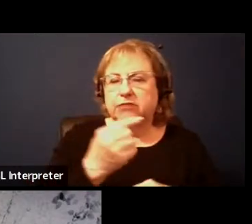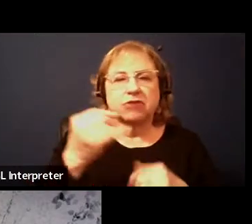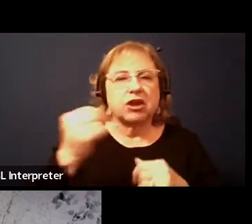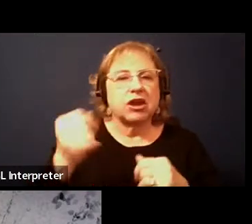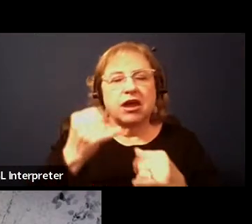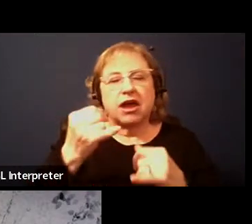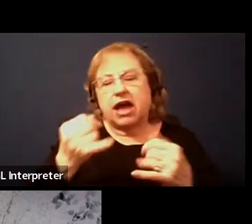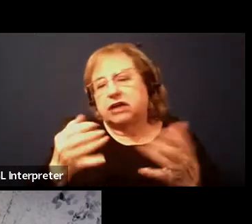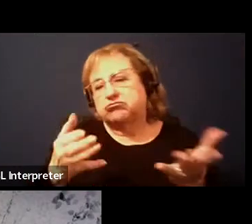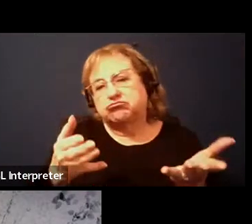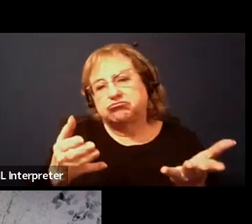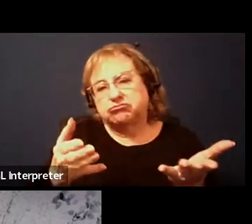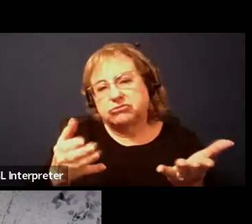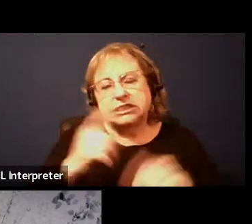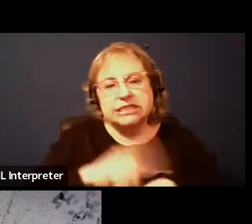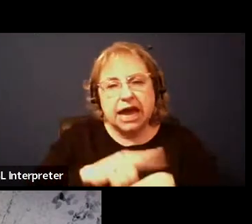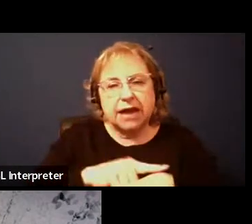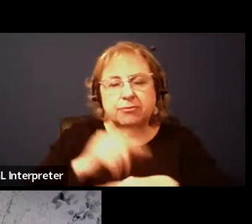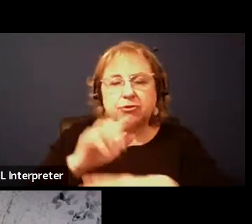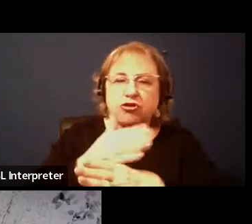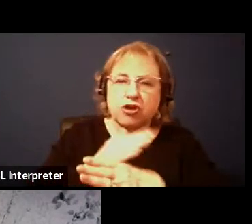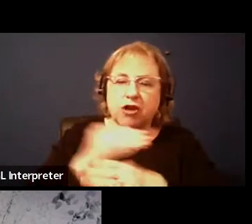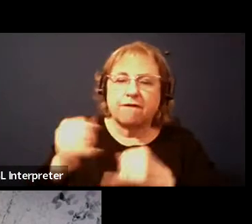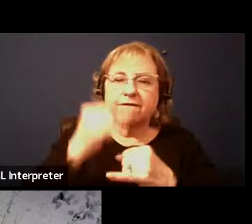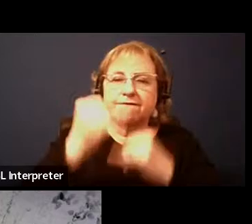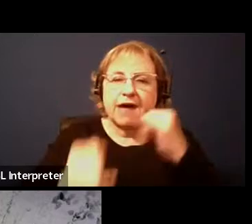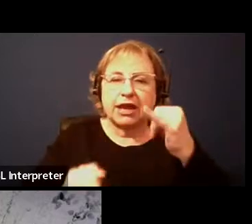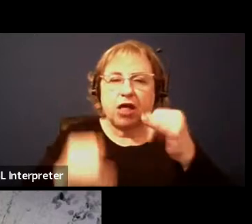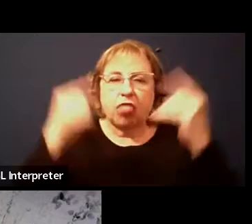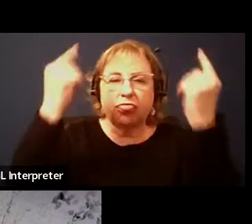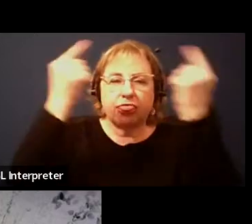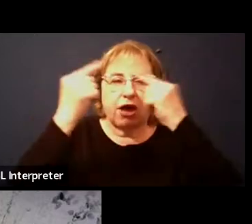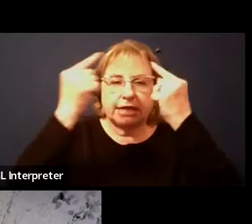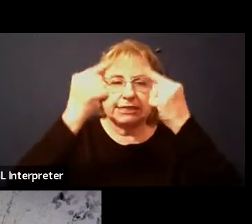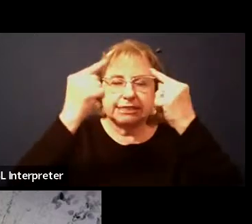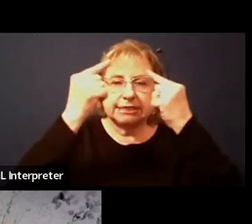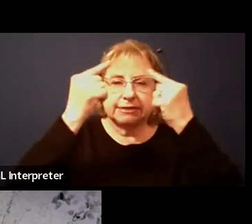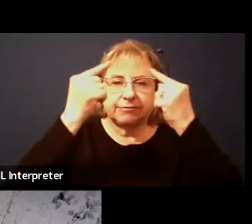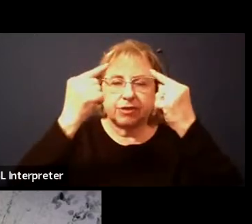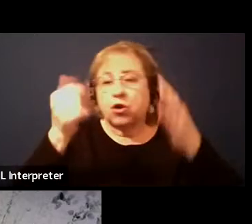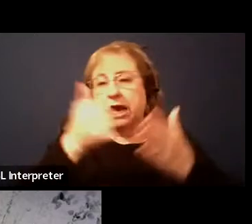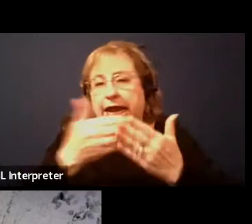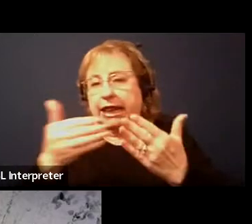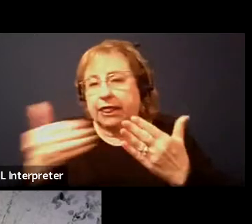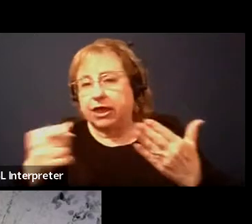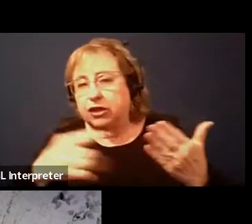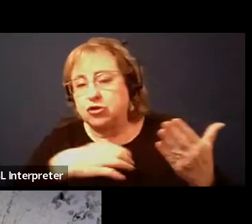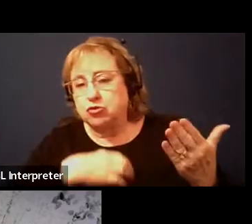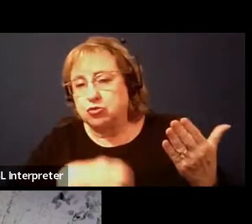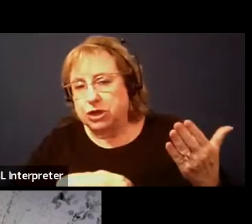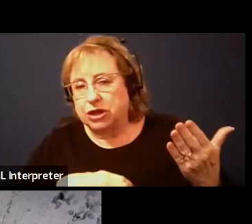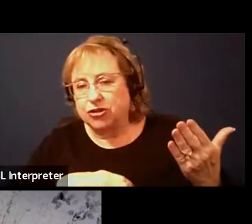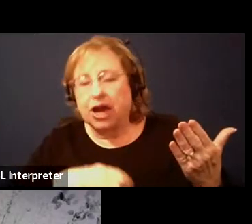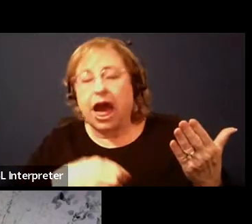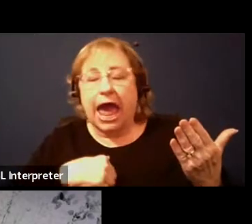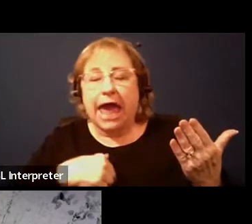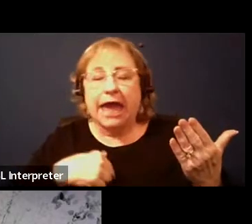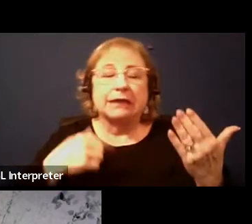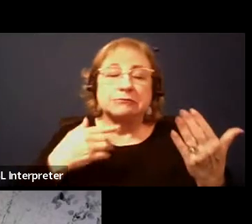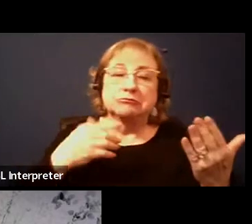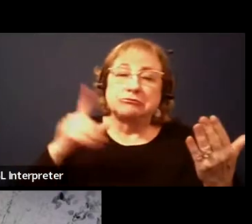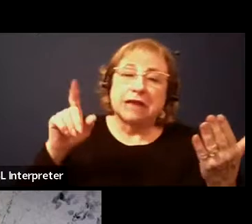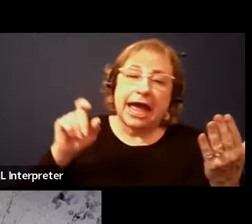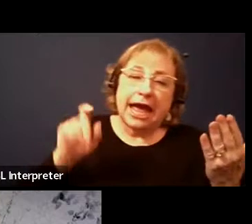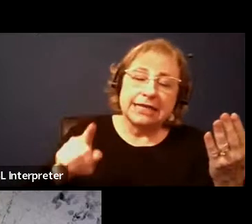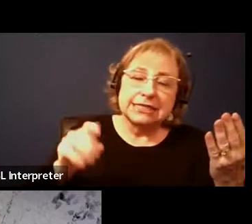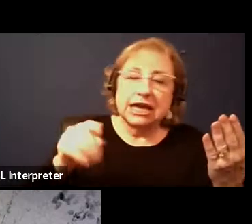or information, or if there's anything that you wish I would have asked that you would like to convey to